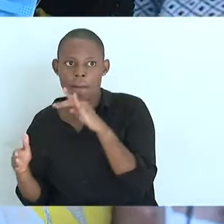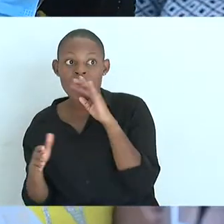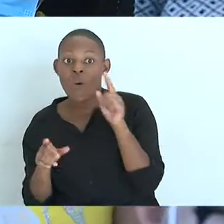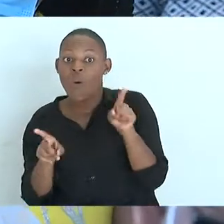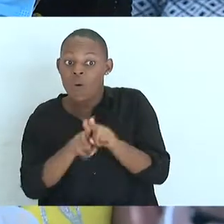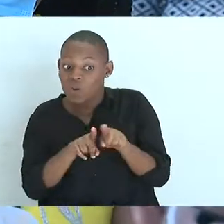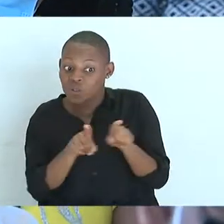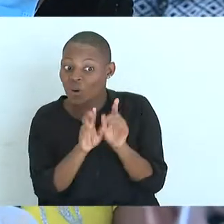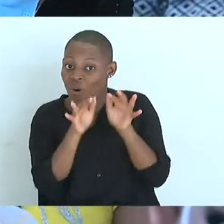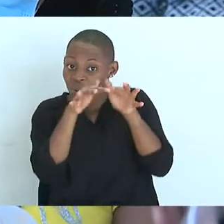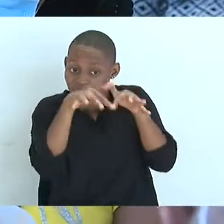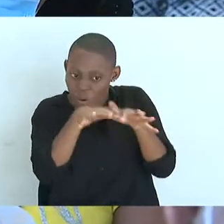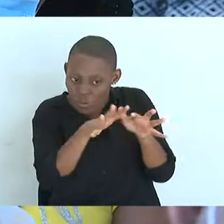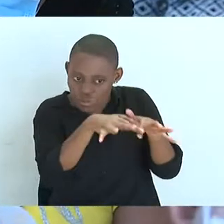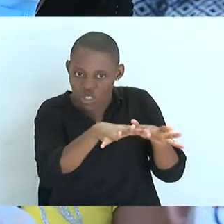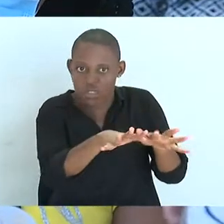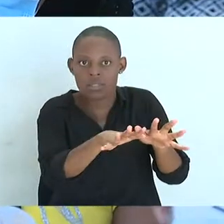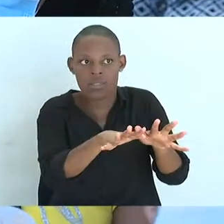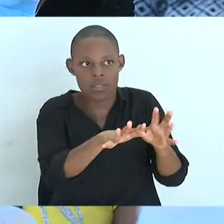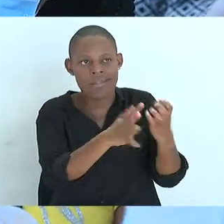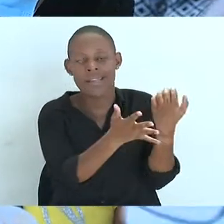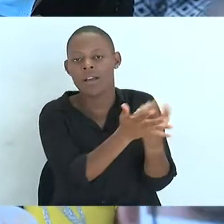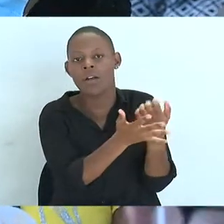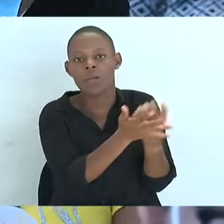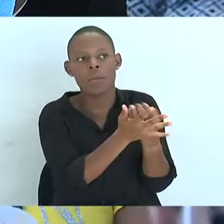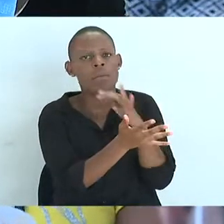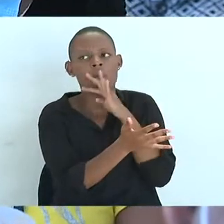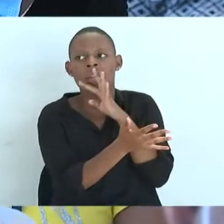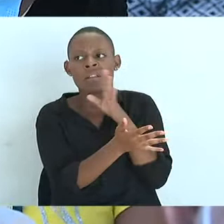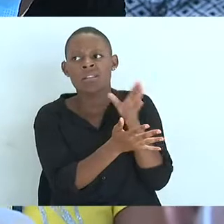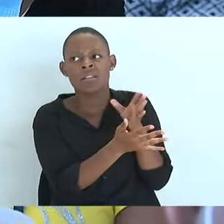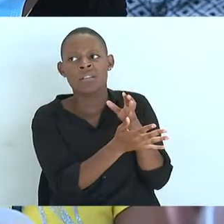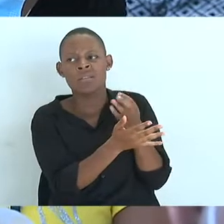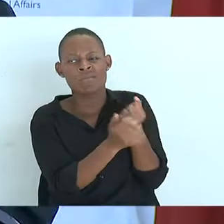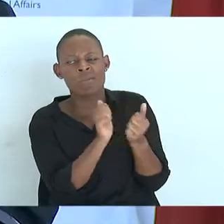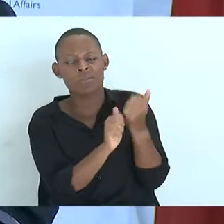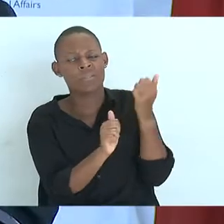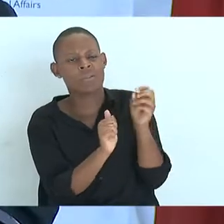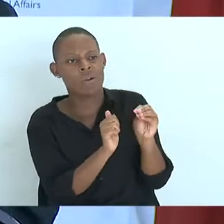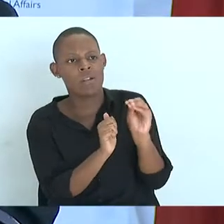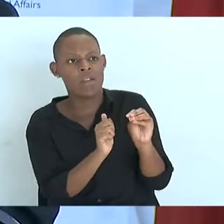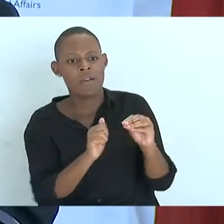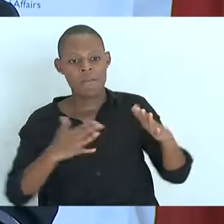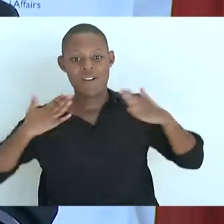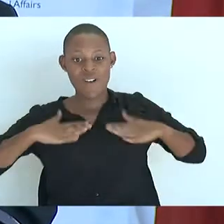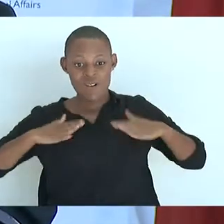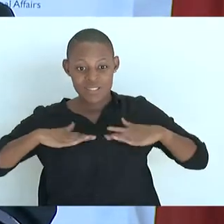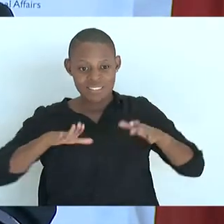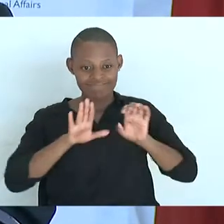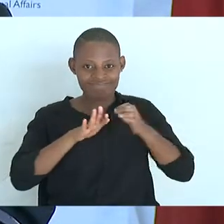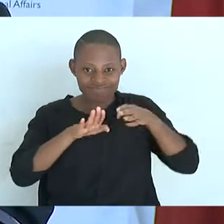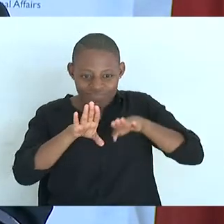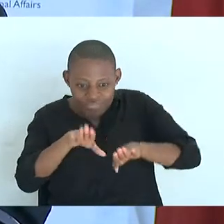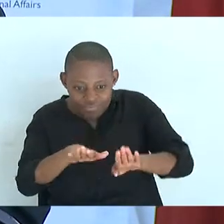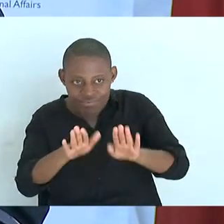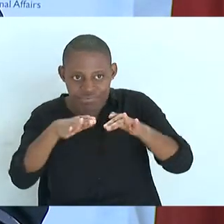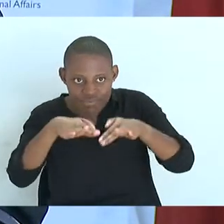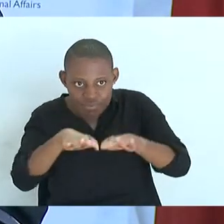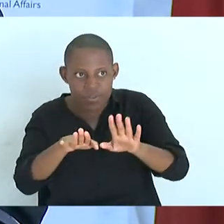economy, which much has been spoken about already. There's the clothing and textile sector. There's the pulp and paper.